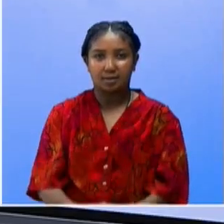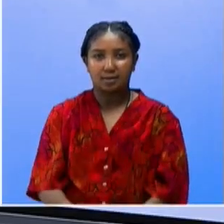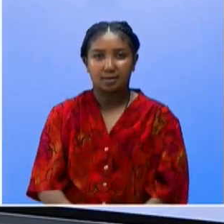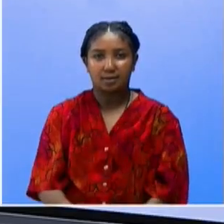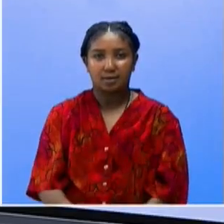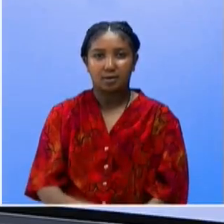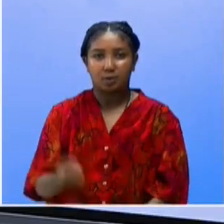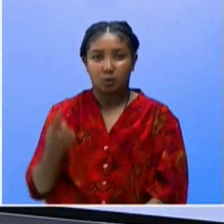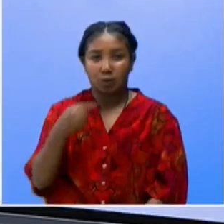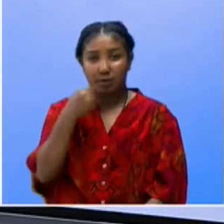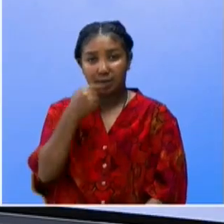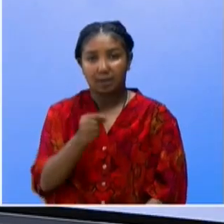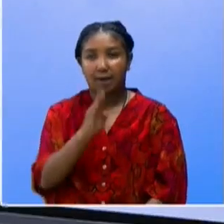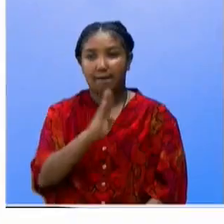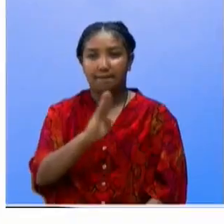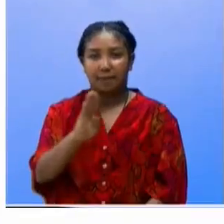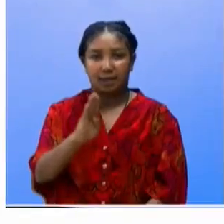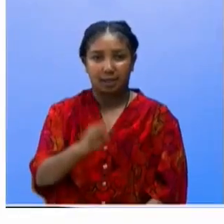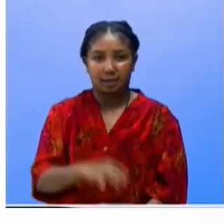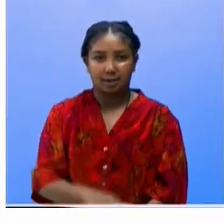we mean that. Be.